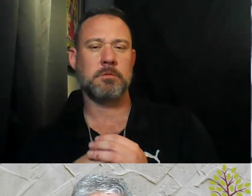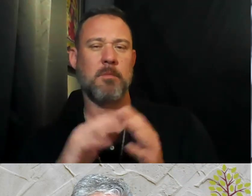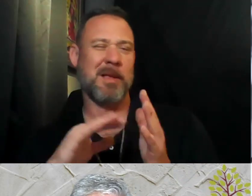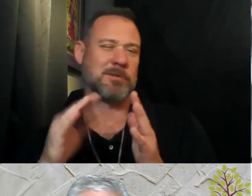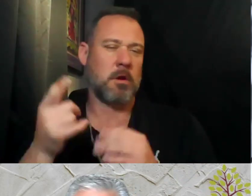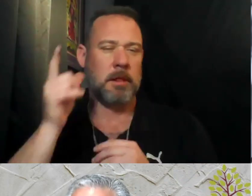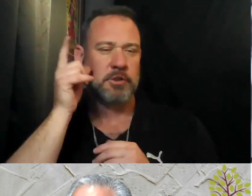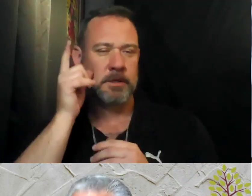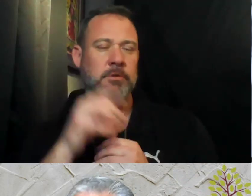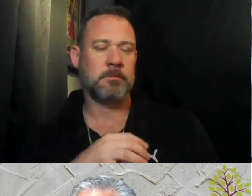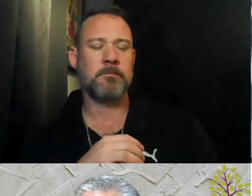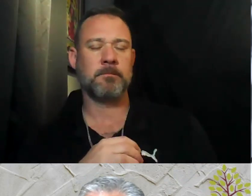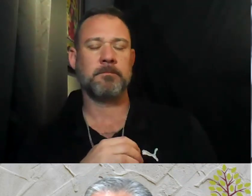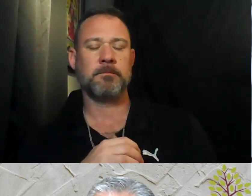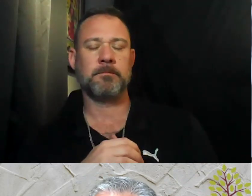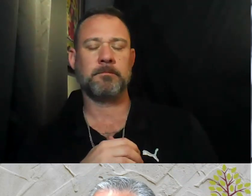legislation.